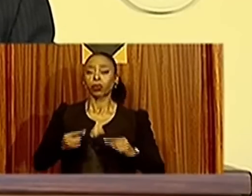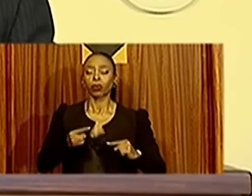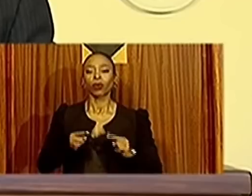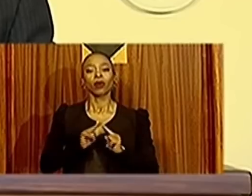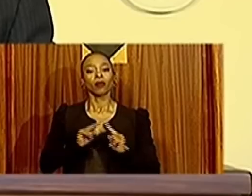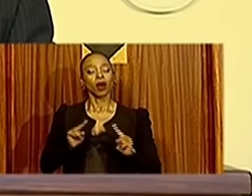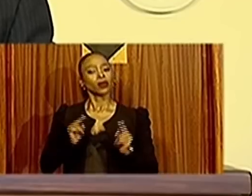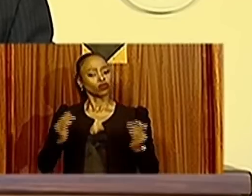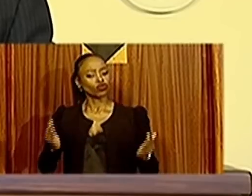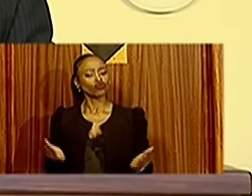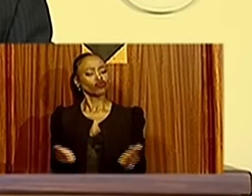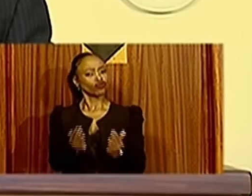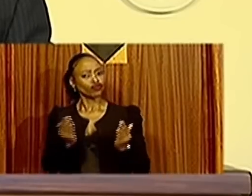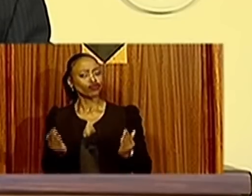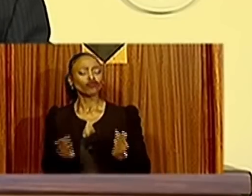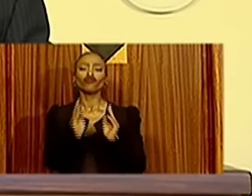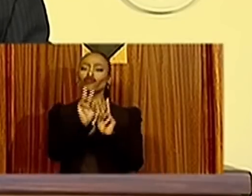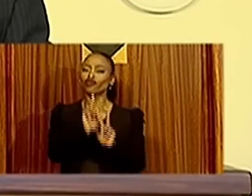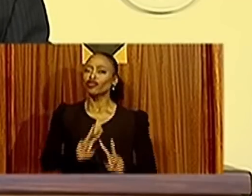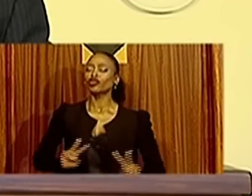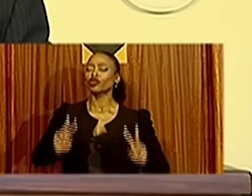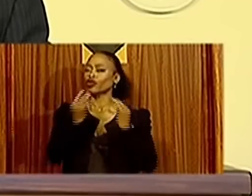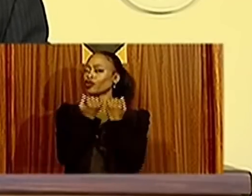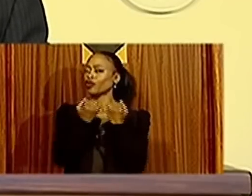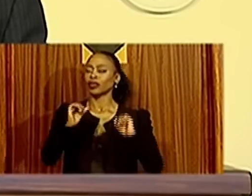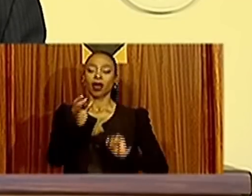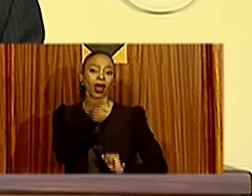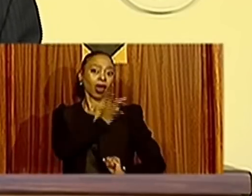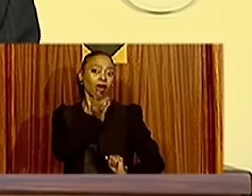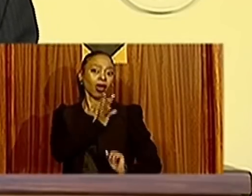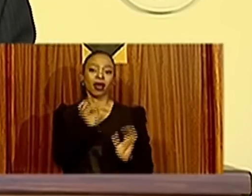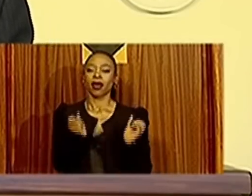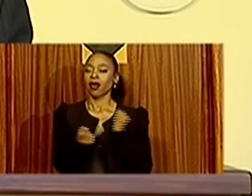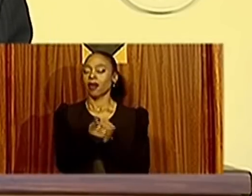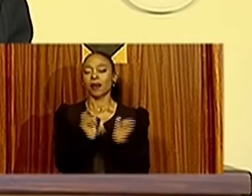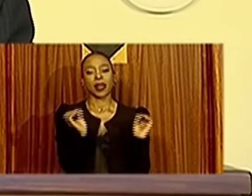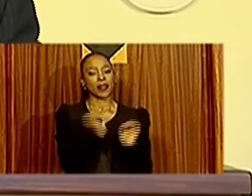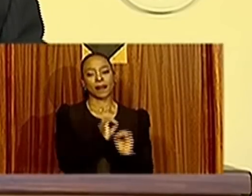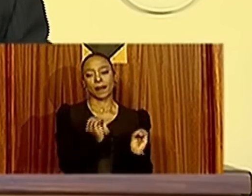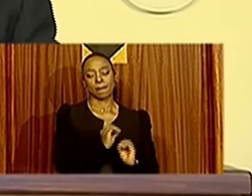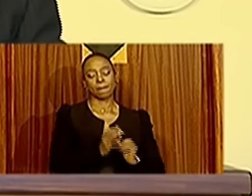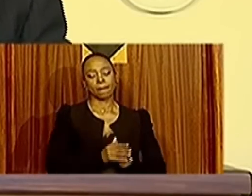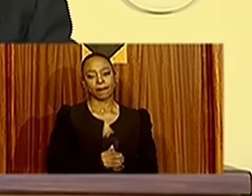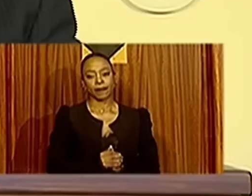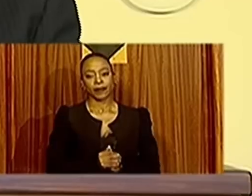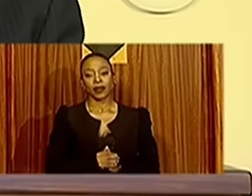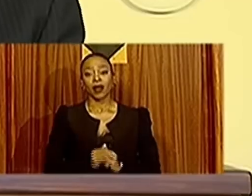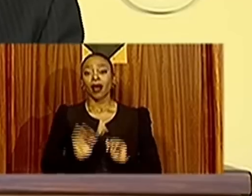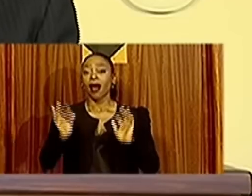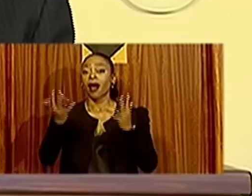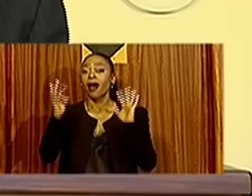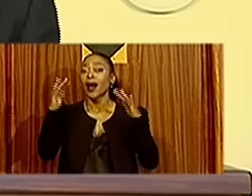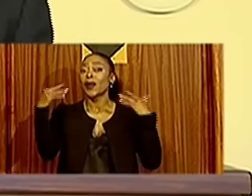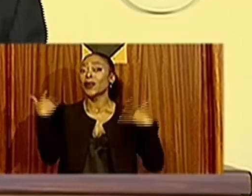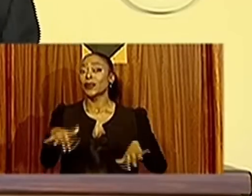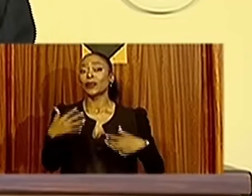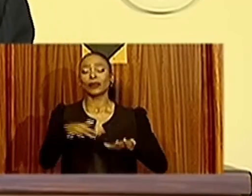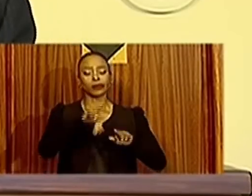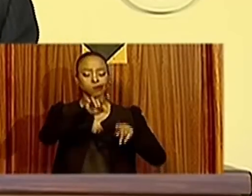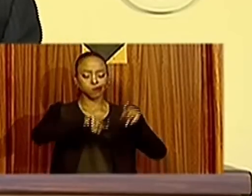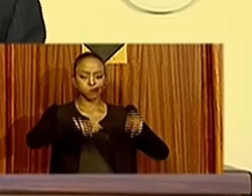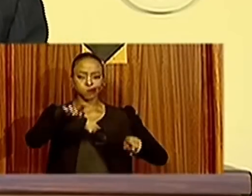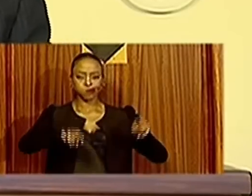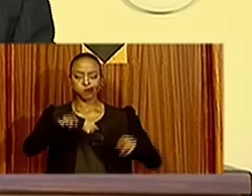been peaceful and free of intimidation. We commend all parties that